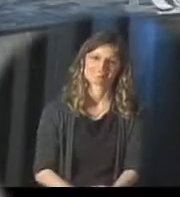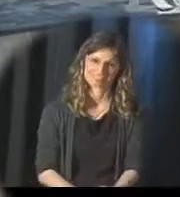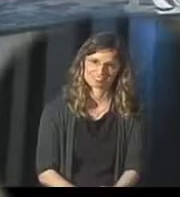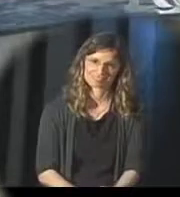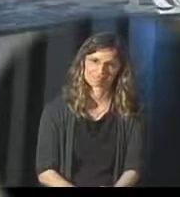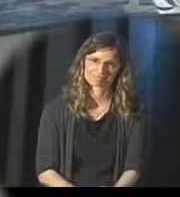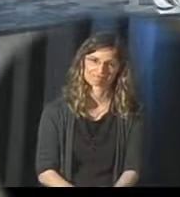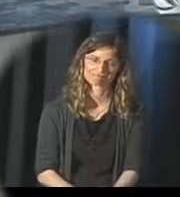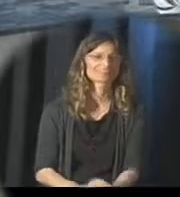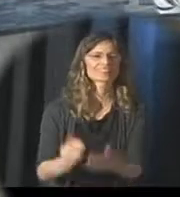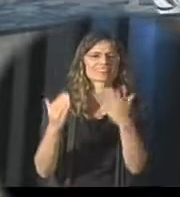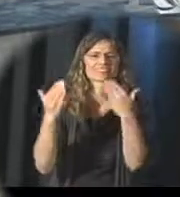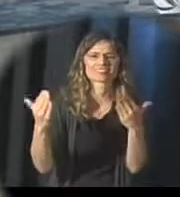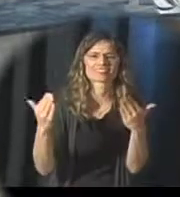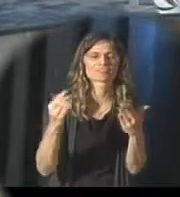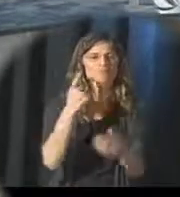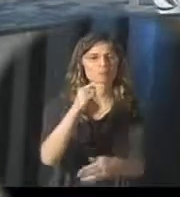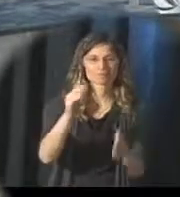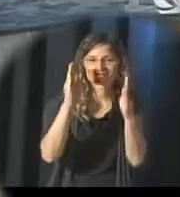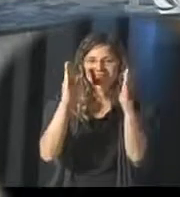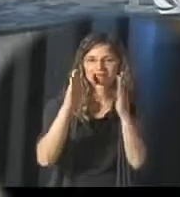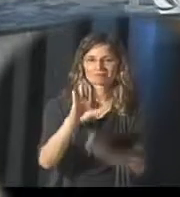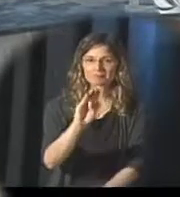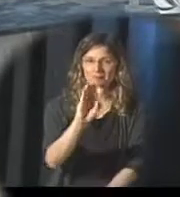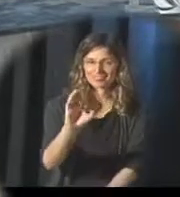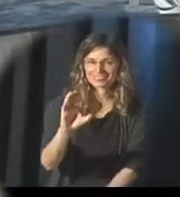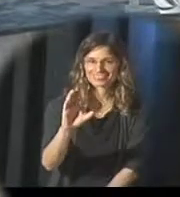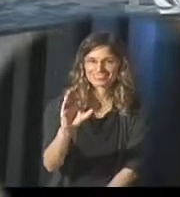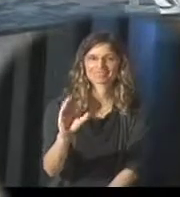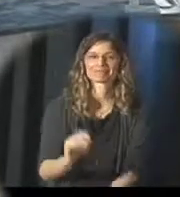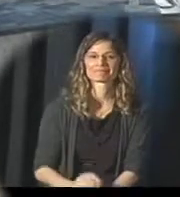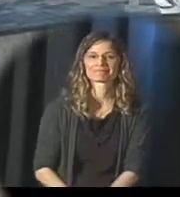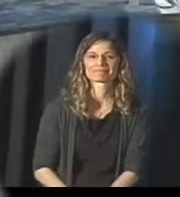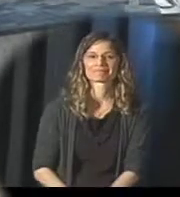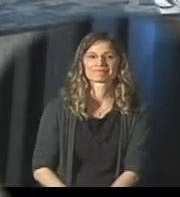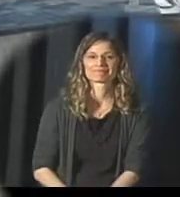Thank you everyone for watching BBC News Monday Thank you